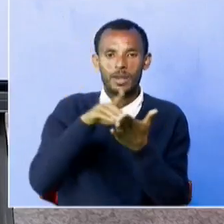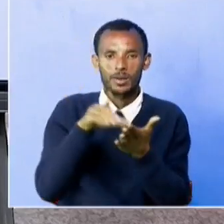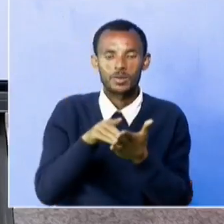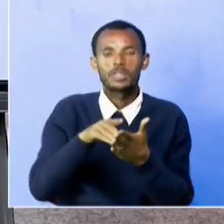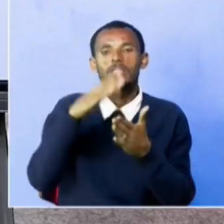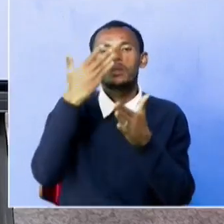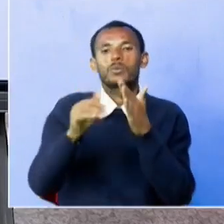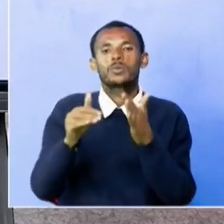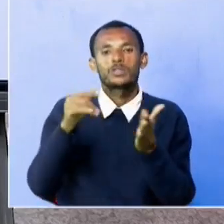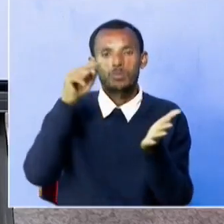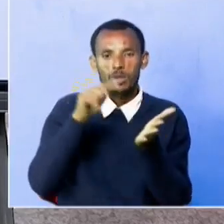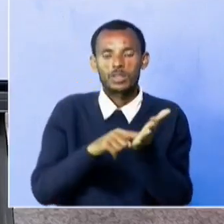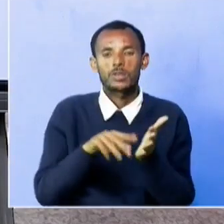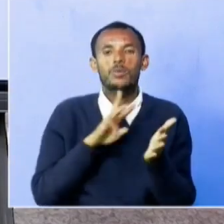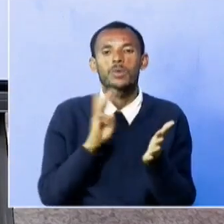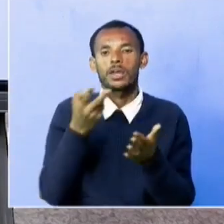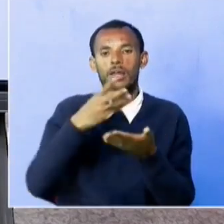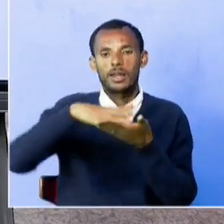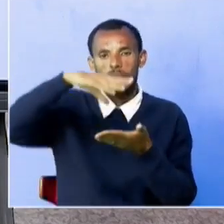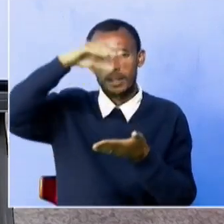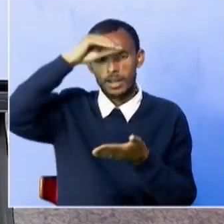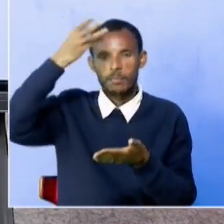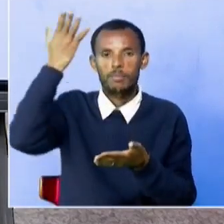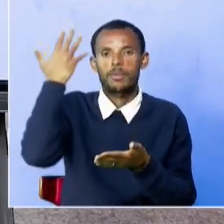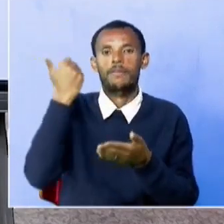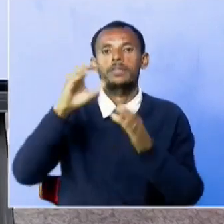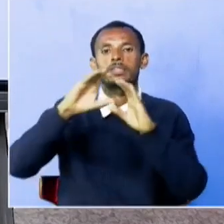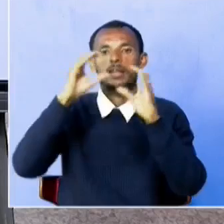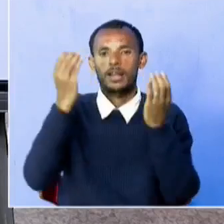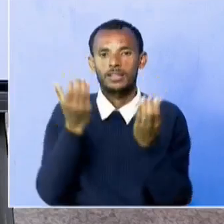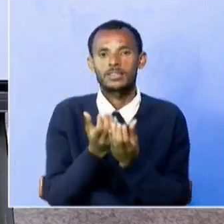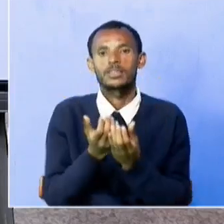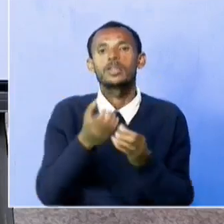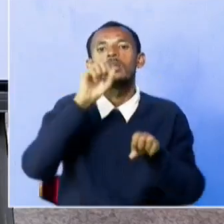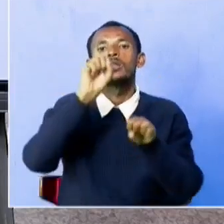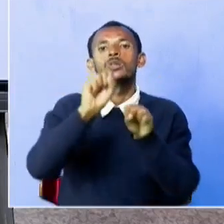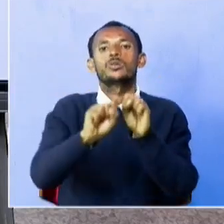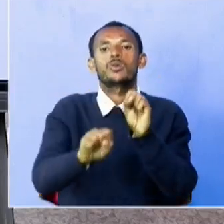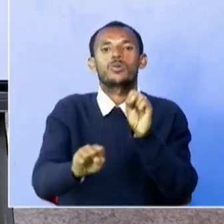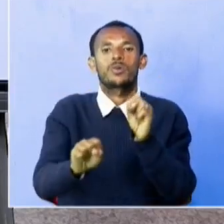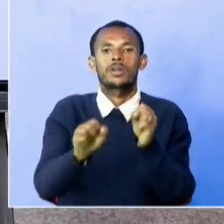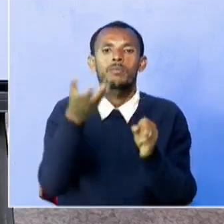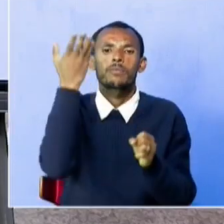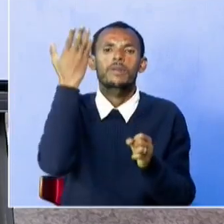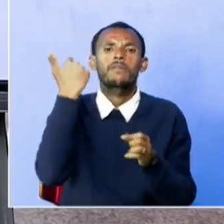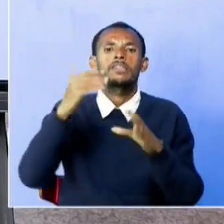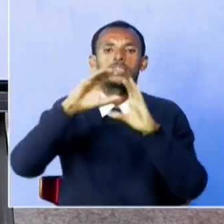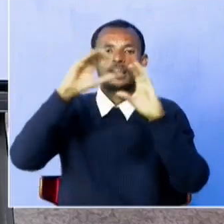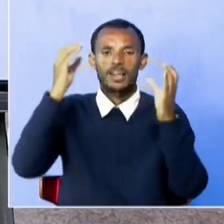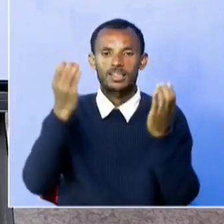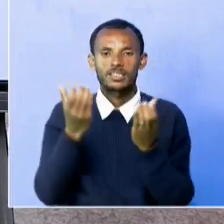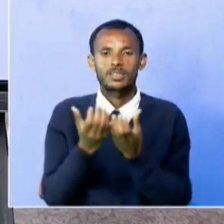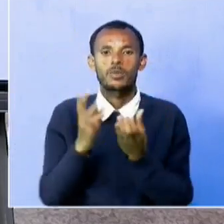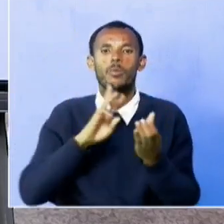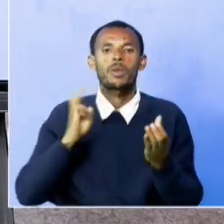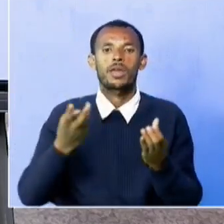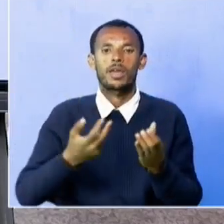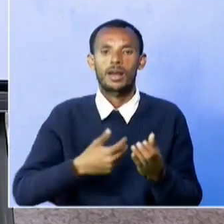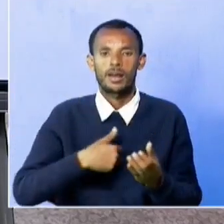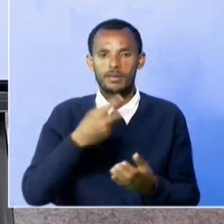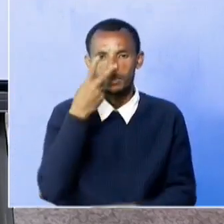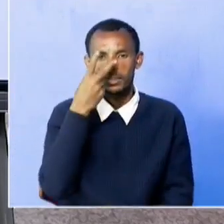of the points that we have seen in our previous lesson. Okay, so in our previous lesson we have